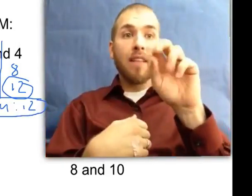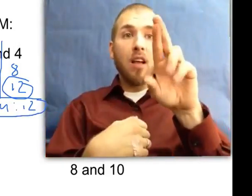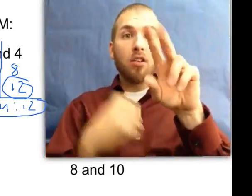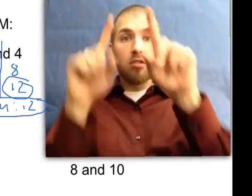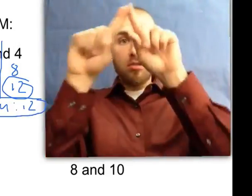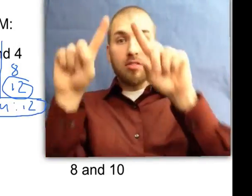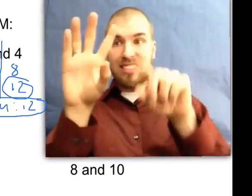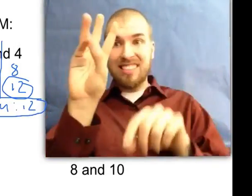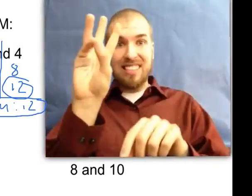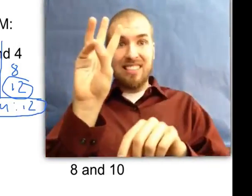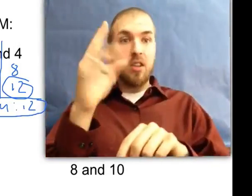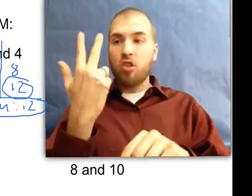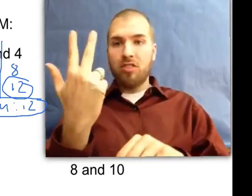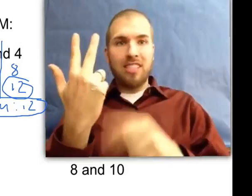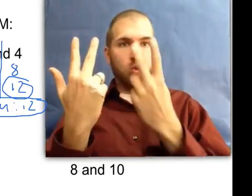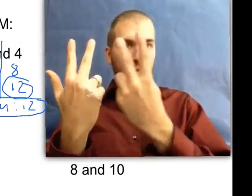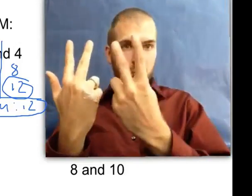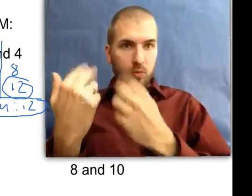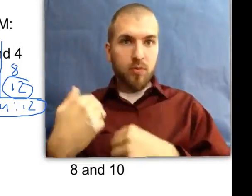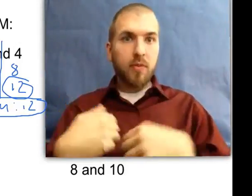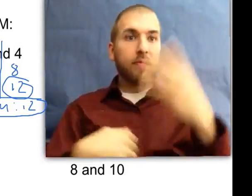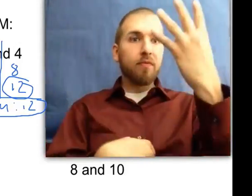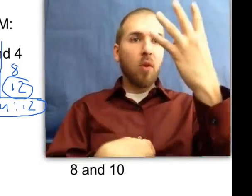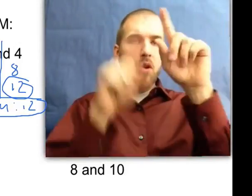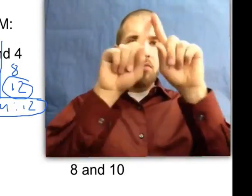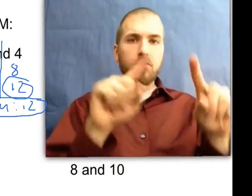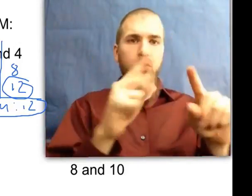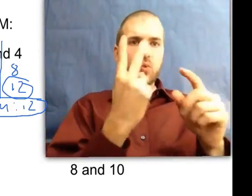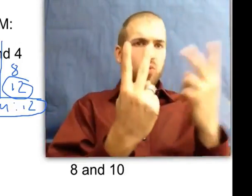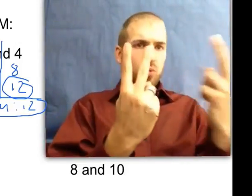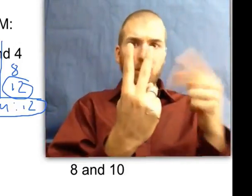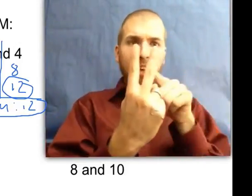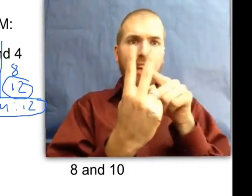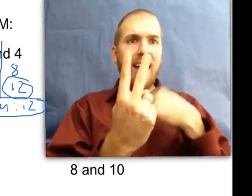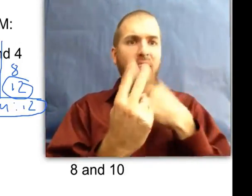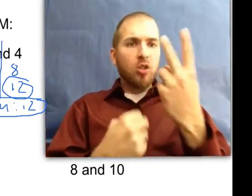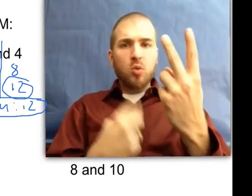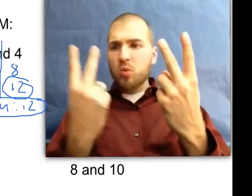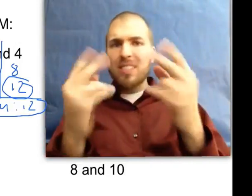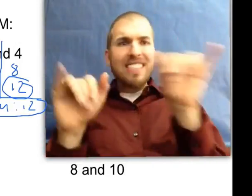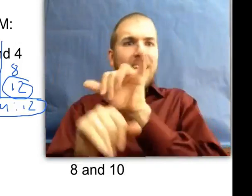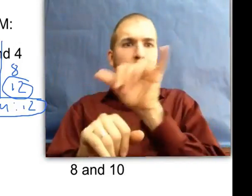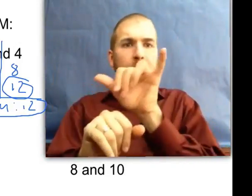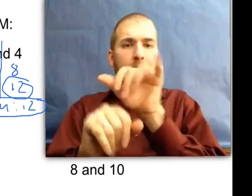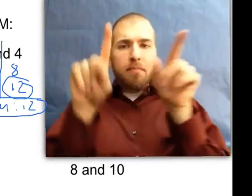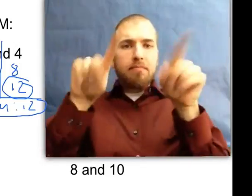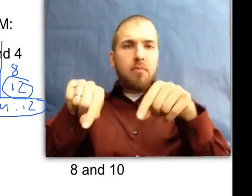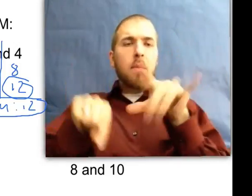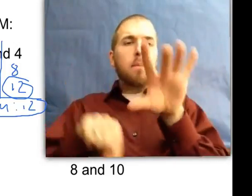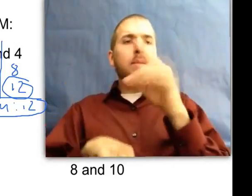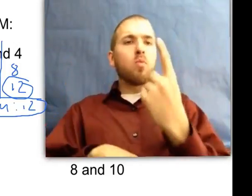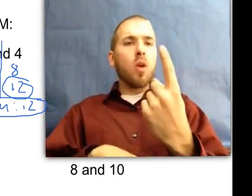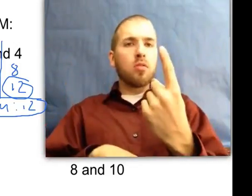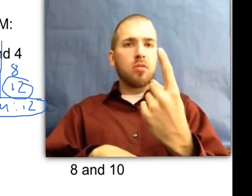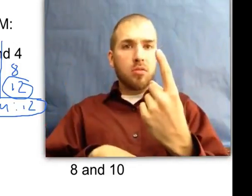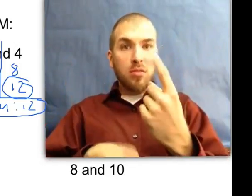Okay, so again, if you wanted to use the factoring method, you could, because 6 factors into 3 and 2, and 4 factors